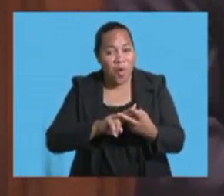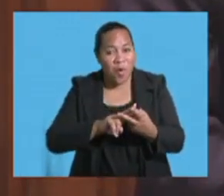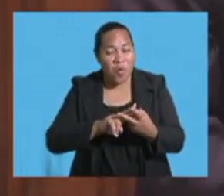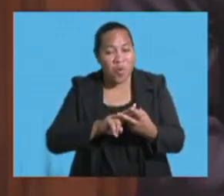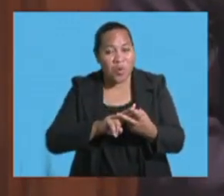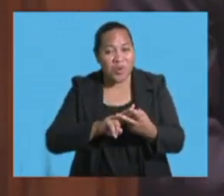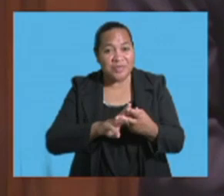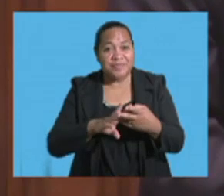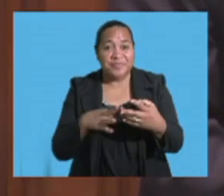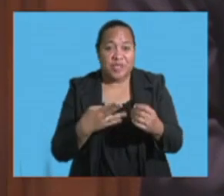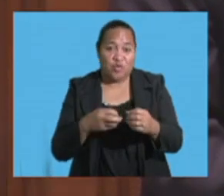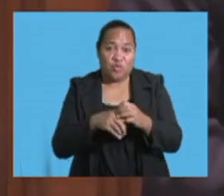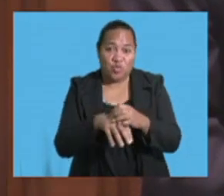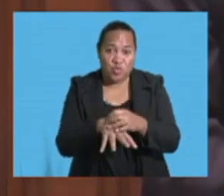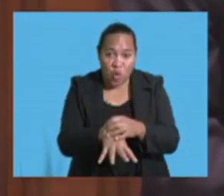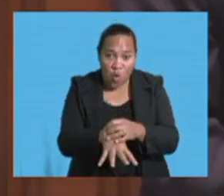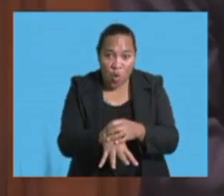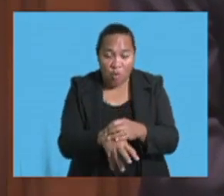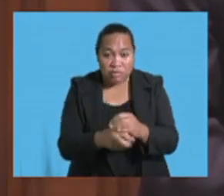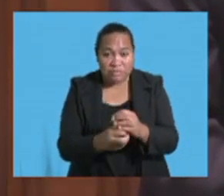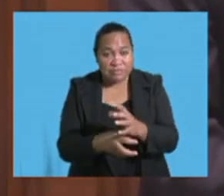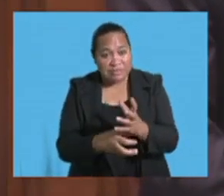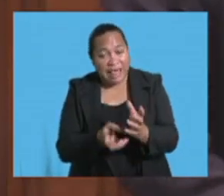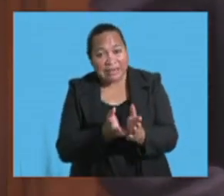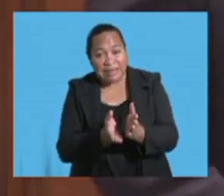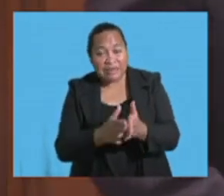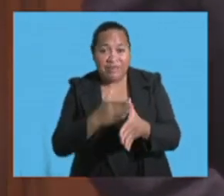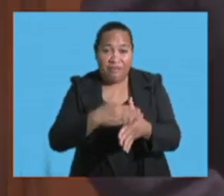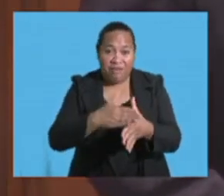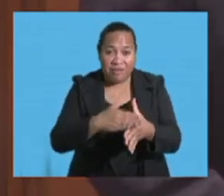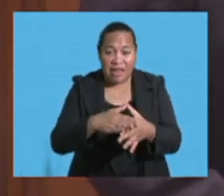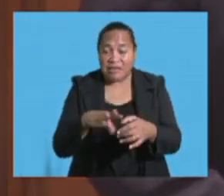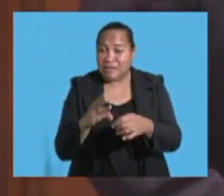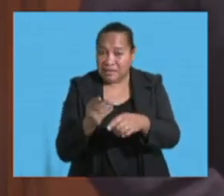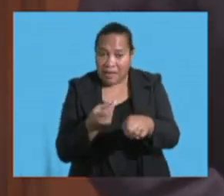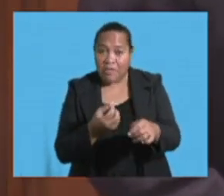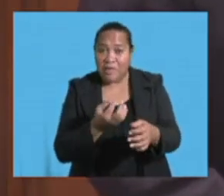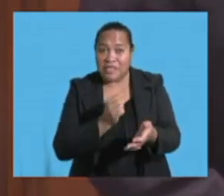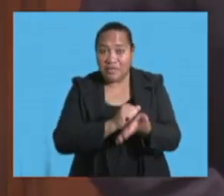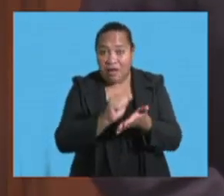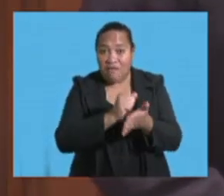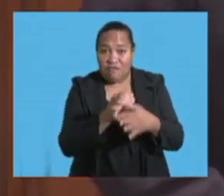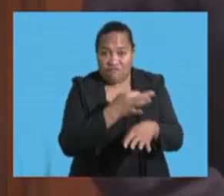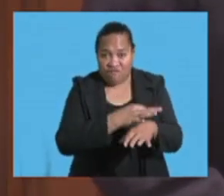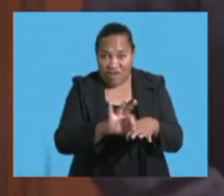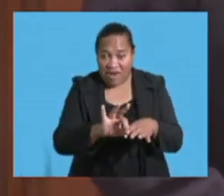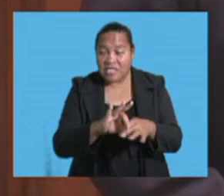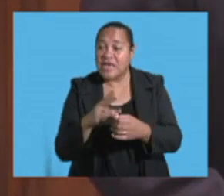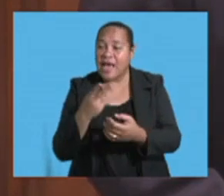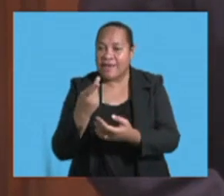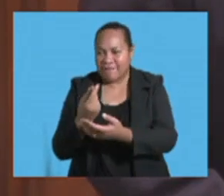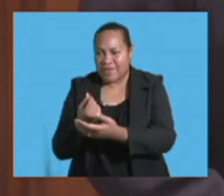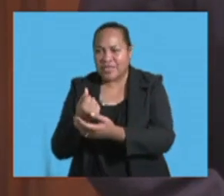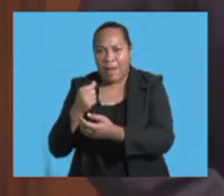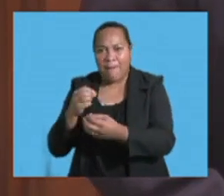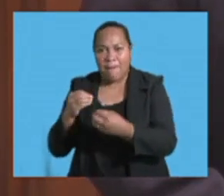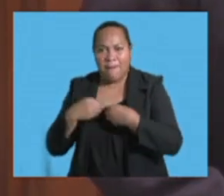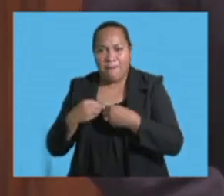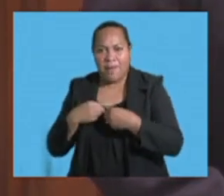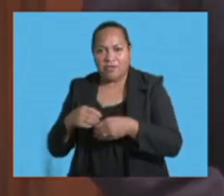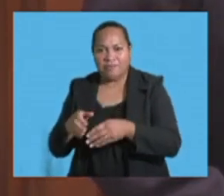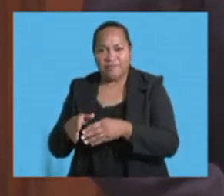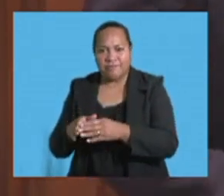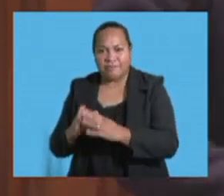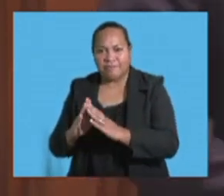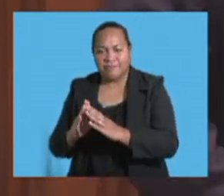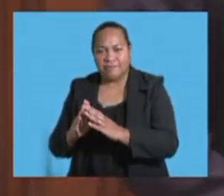including root crops. While most fruits and vegetables are sold fresh, there are few establishments engaged in the processing of local